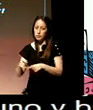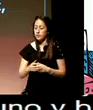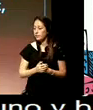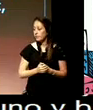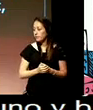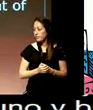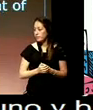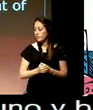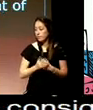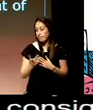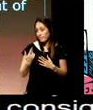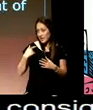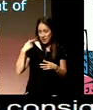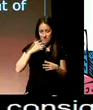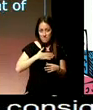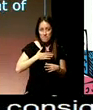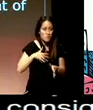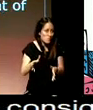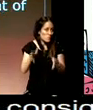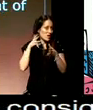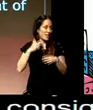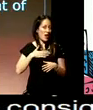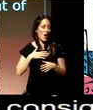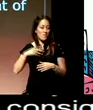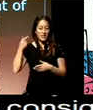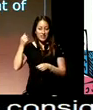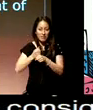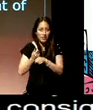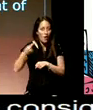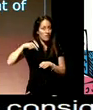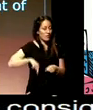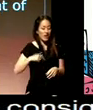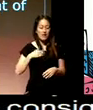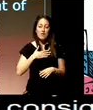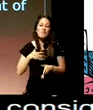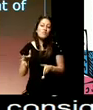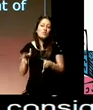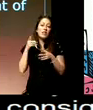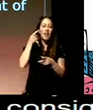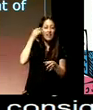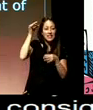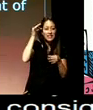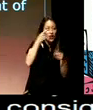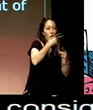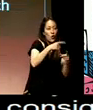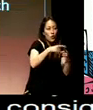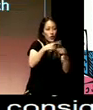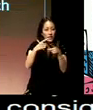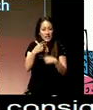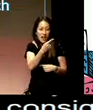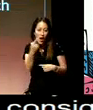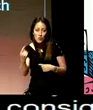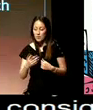is always different for each case. And this is what is fascinating from our profession.